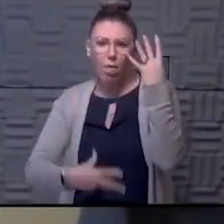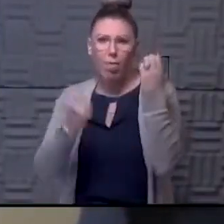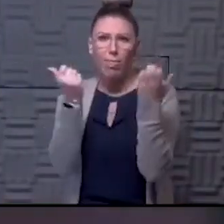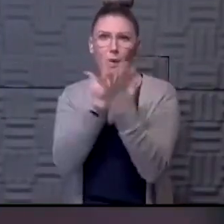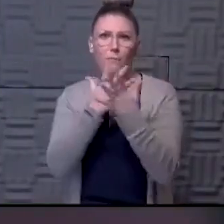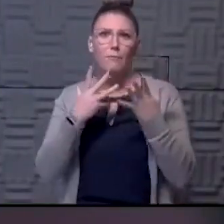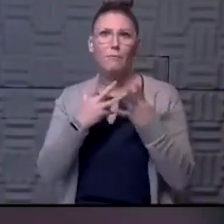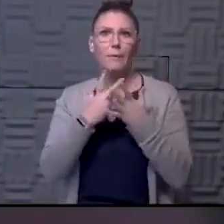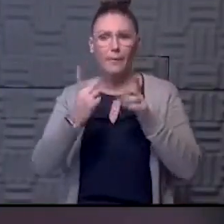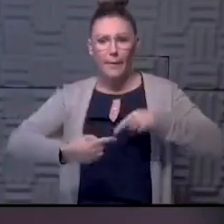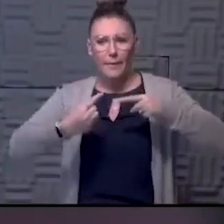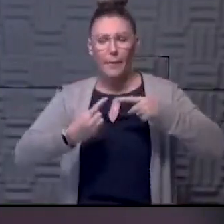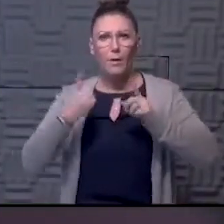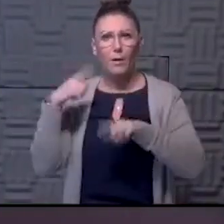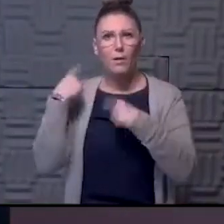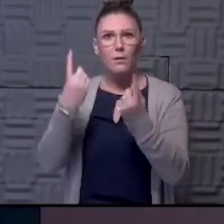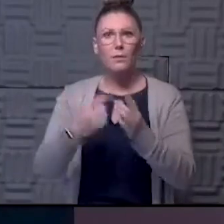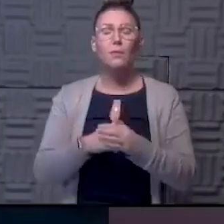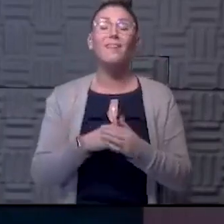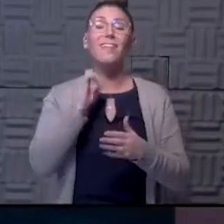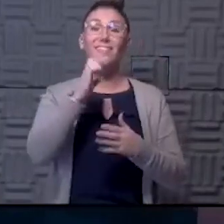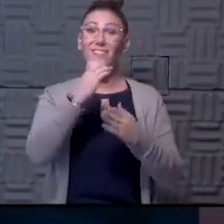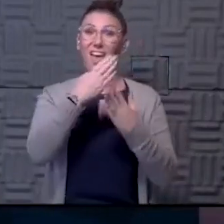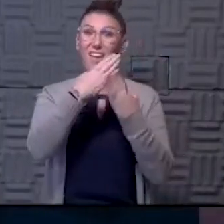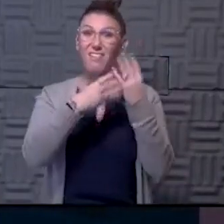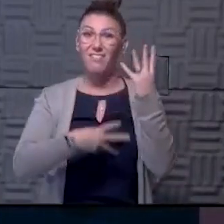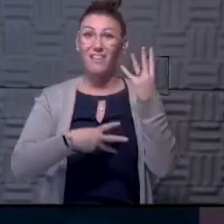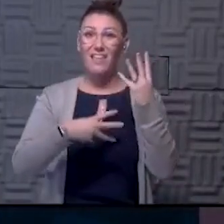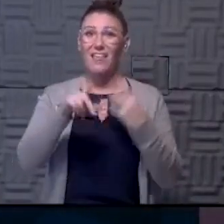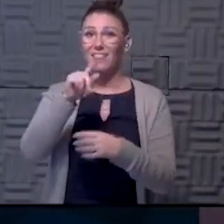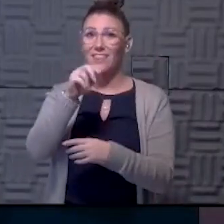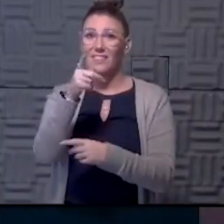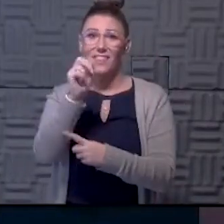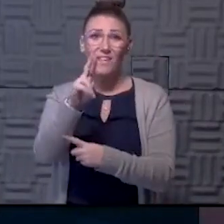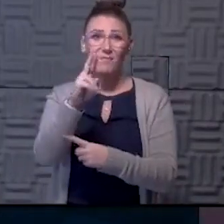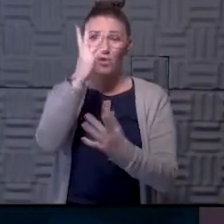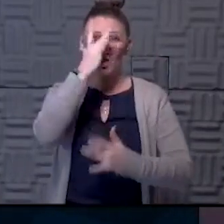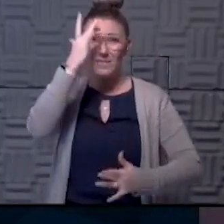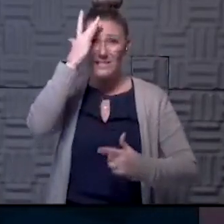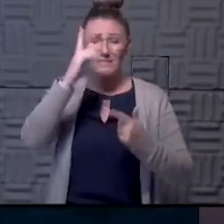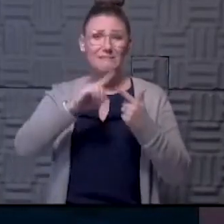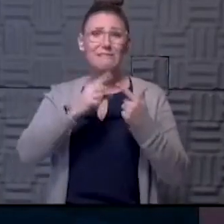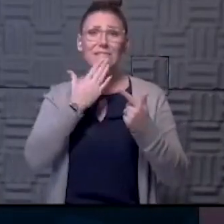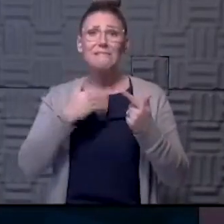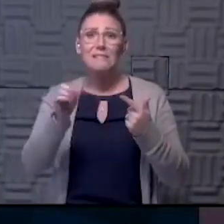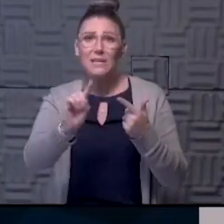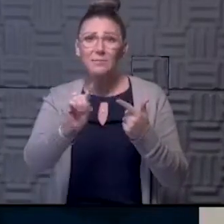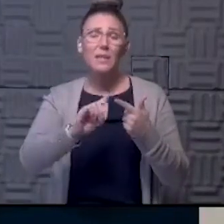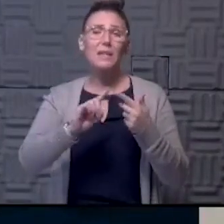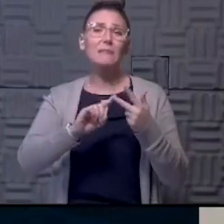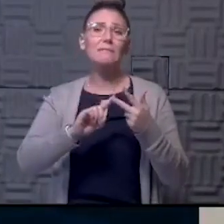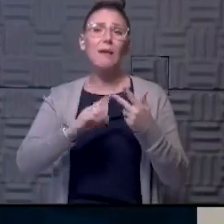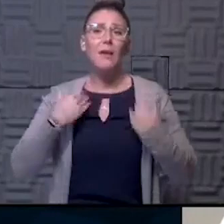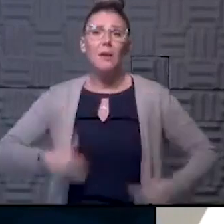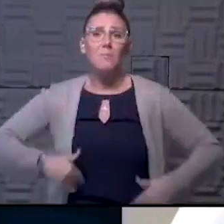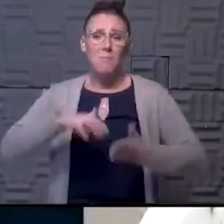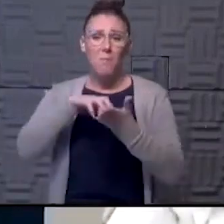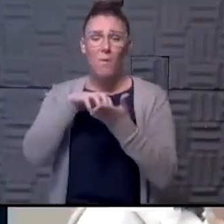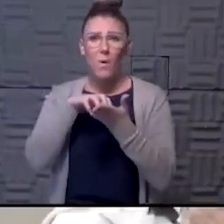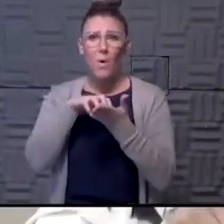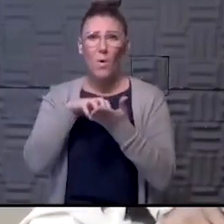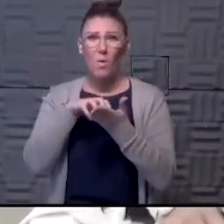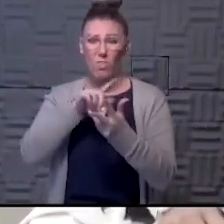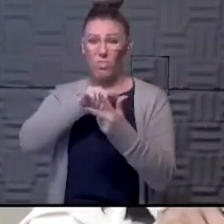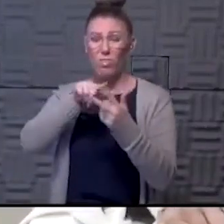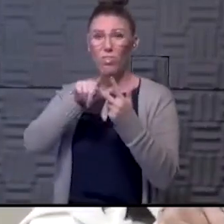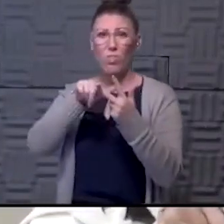with me. That repertoire includes liver disease, diabetes, and immune deficiency. Those lifelong health